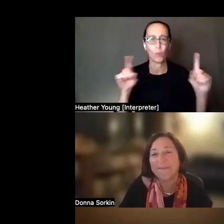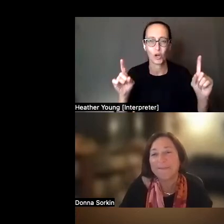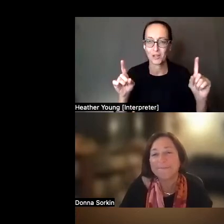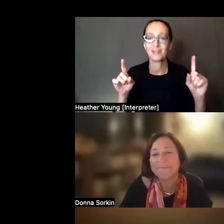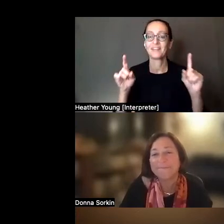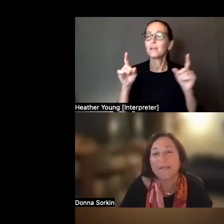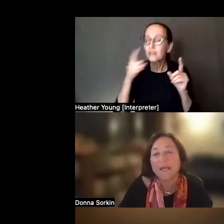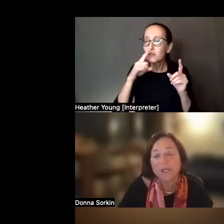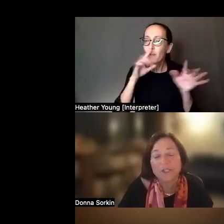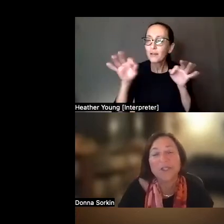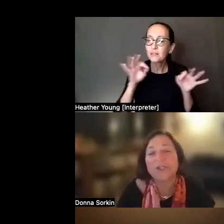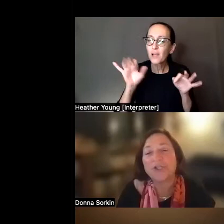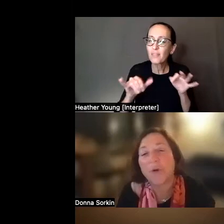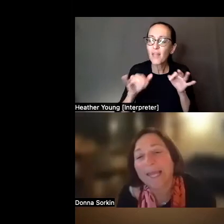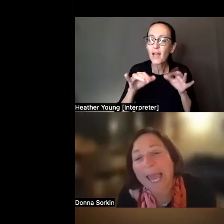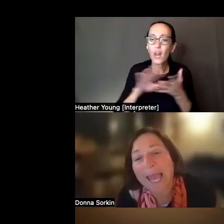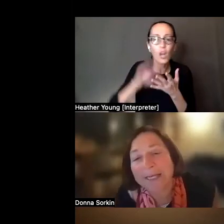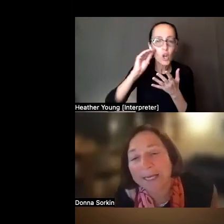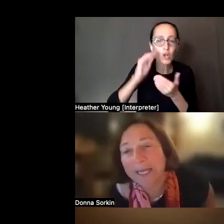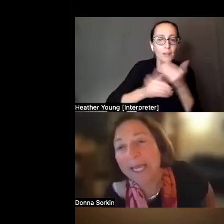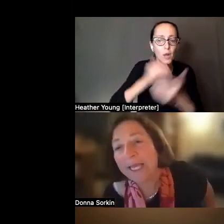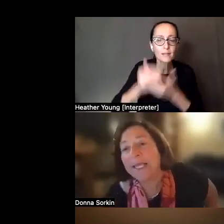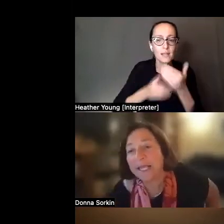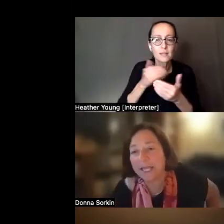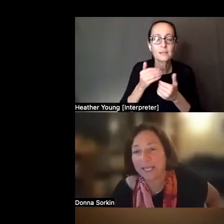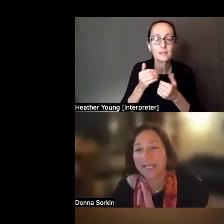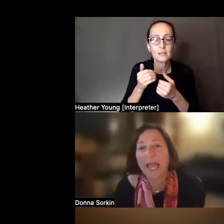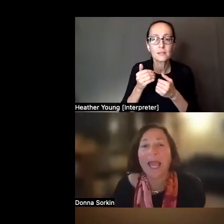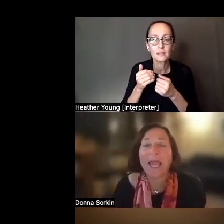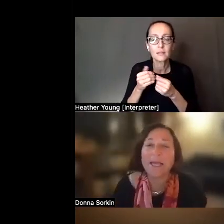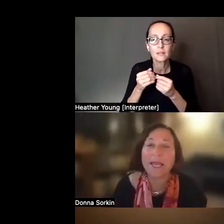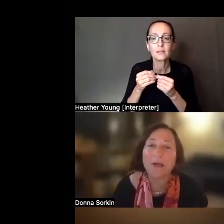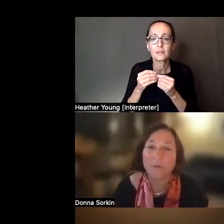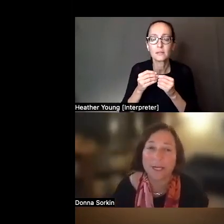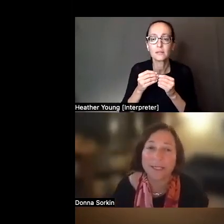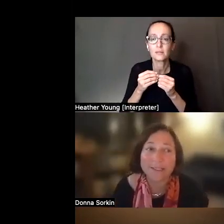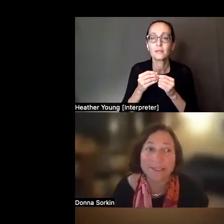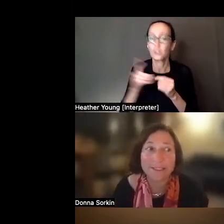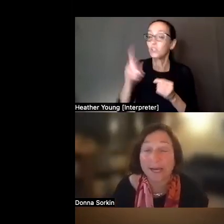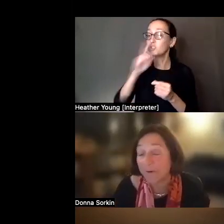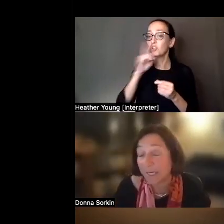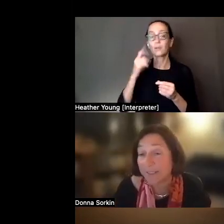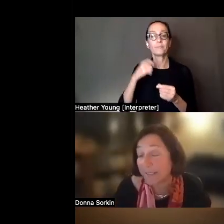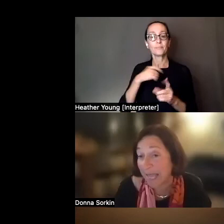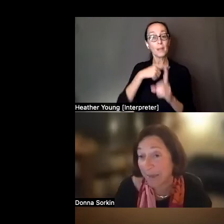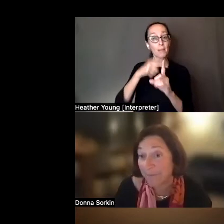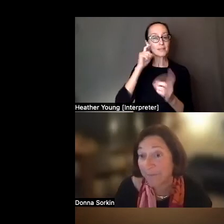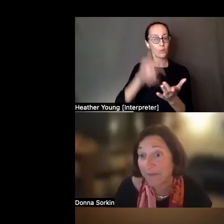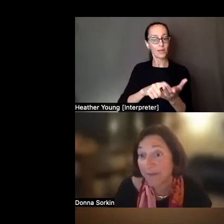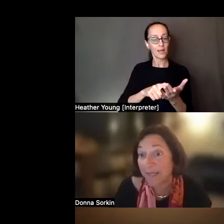bit about what that process was like? Sure, learning those voices? Yeah, and also recognize that not everybody's the